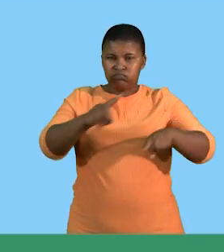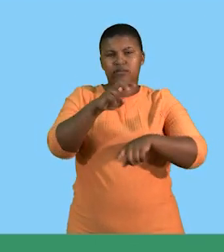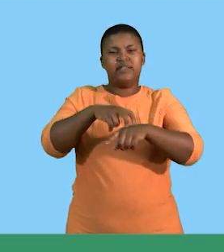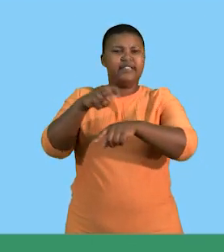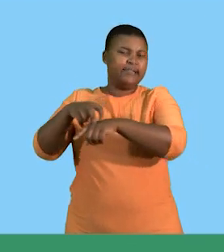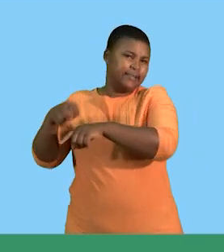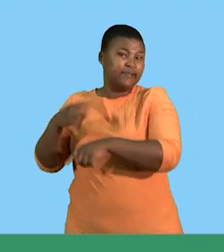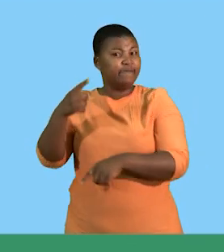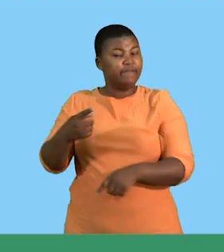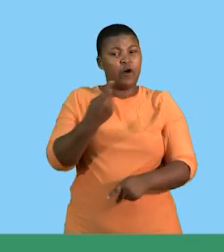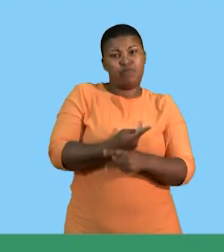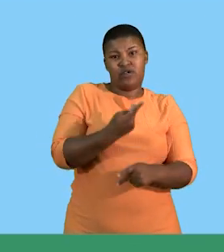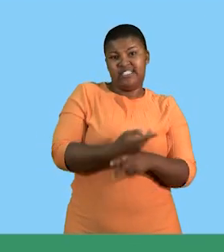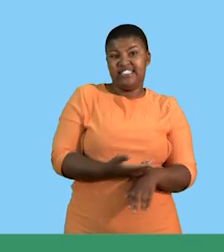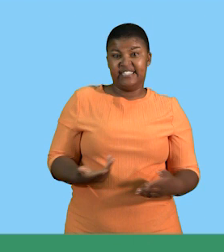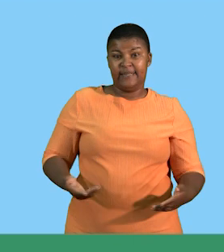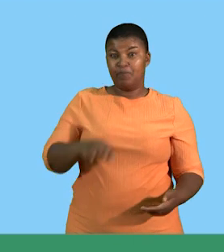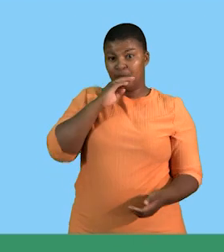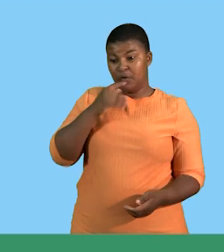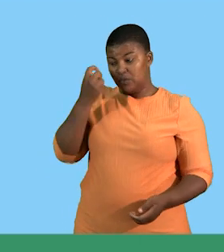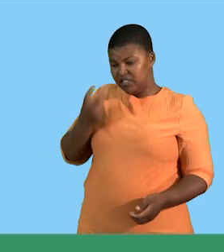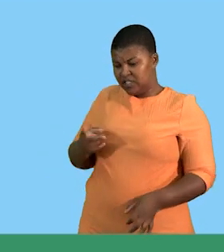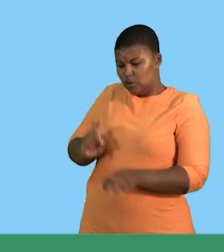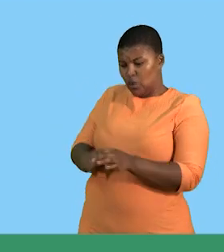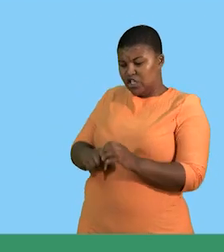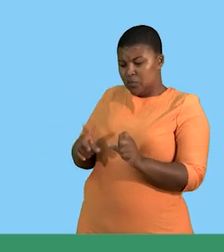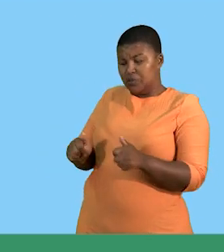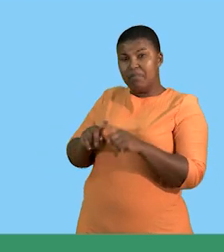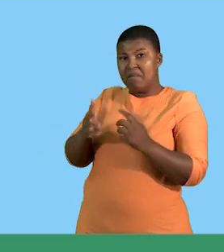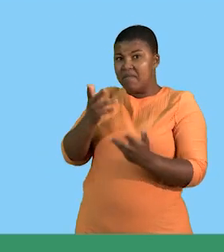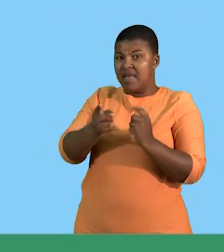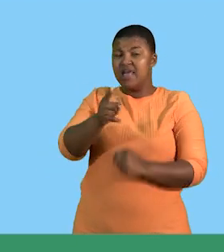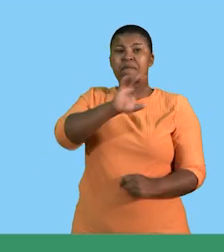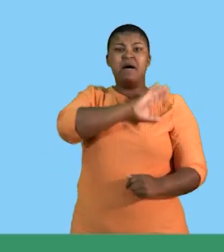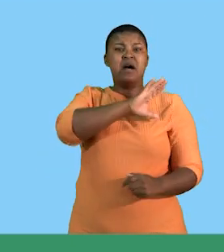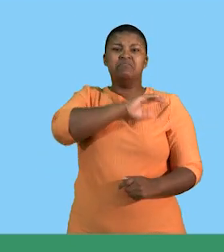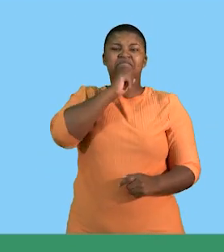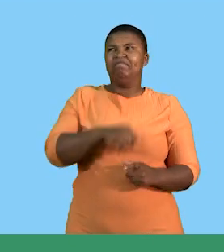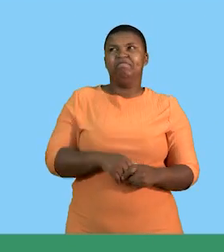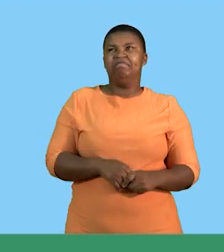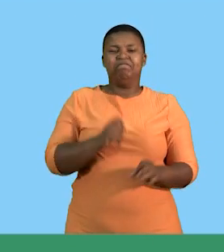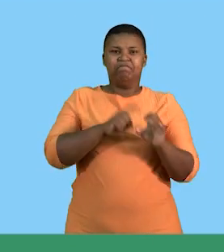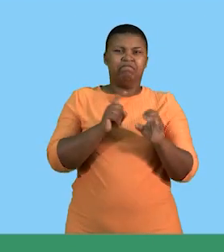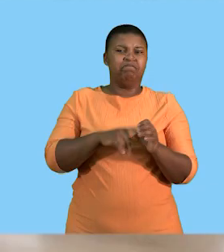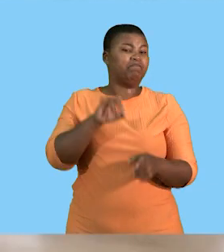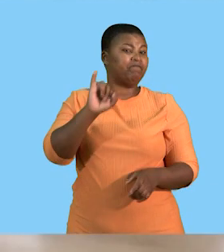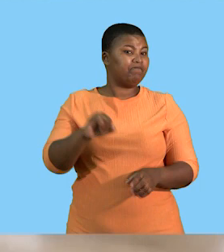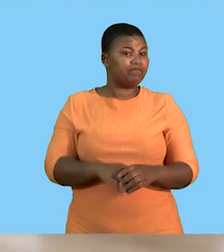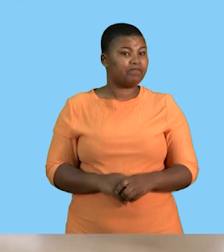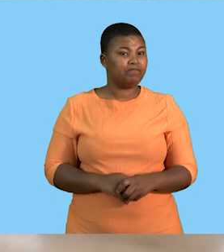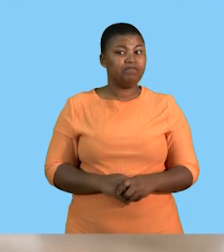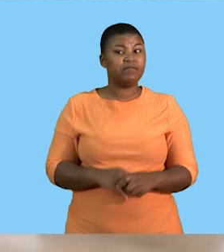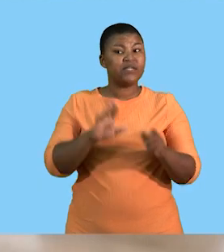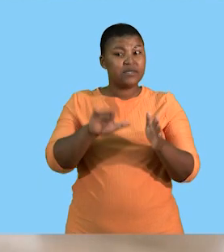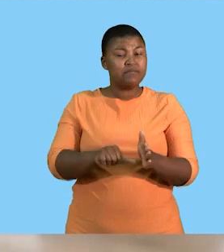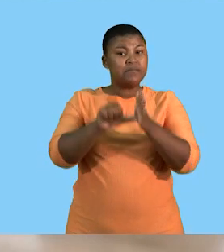quality of a product, or rather what we see as quality of the product. And it is necessary for a business to